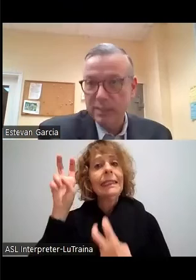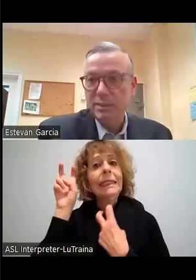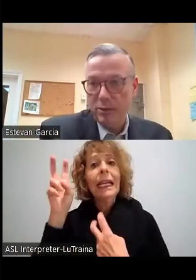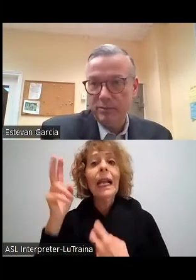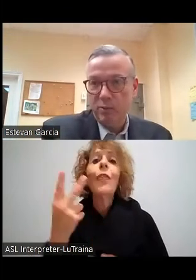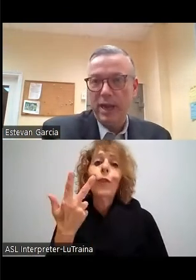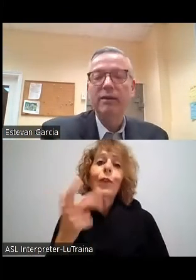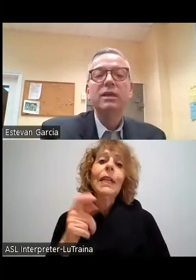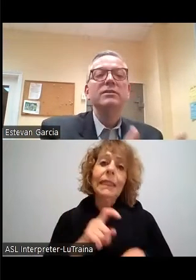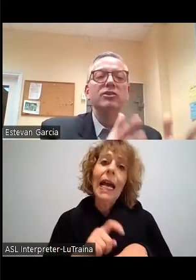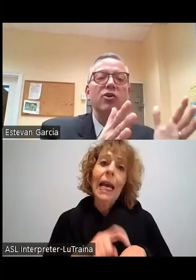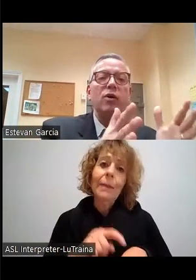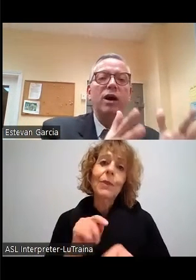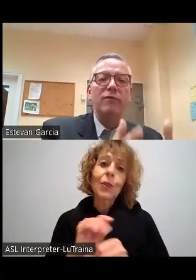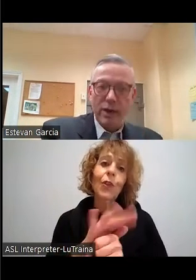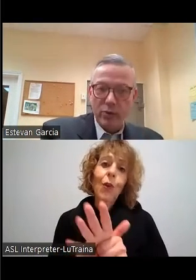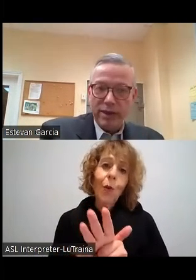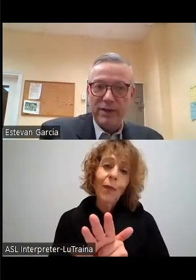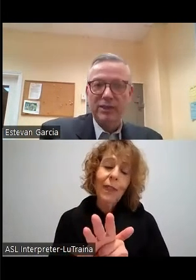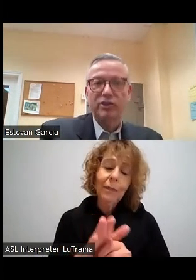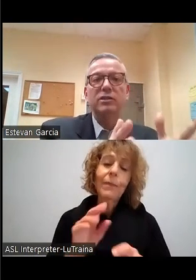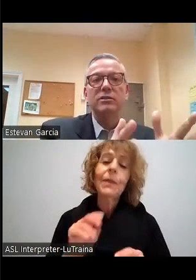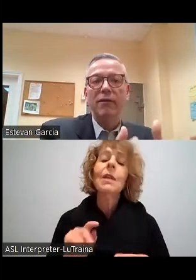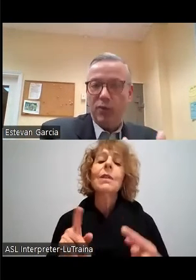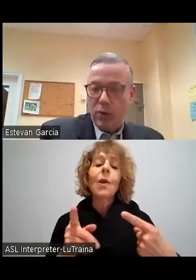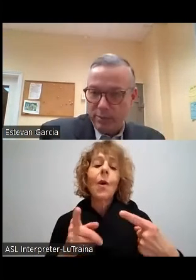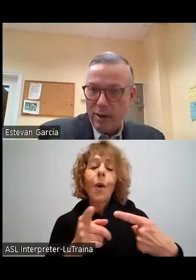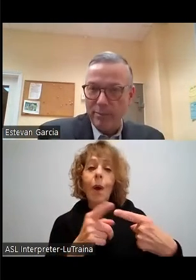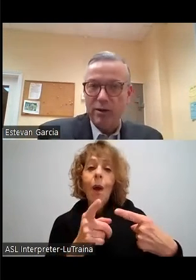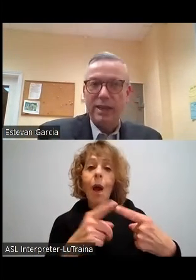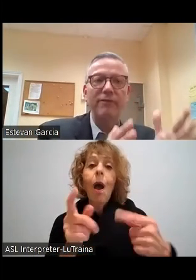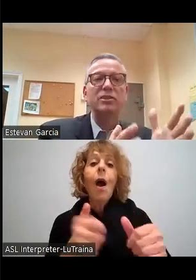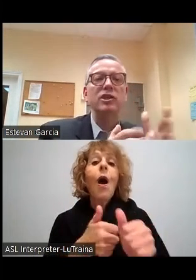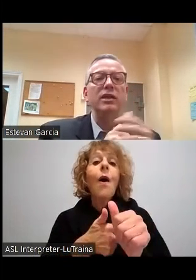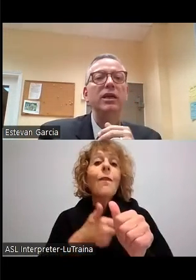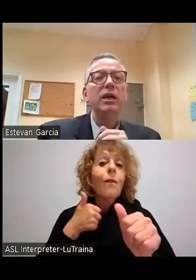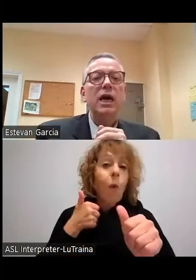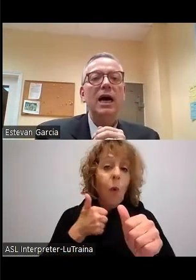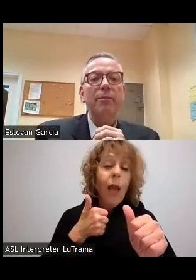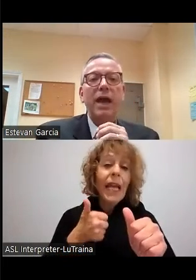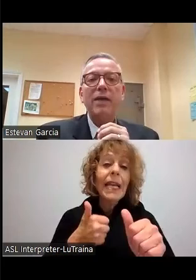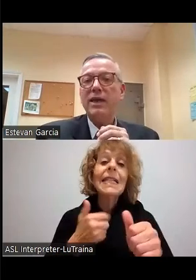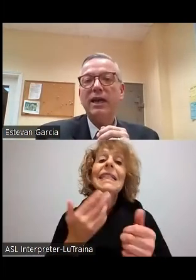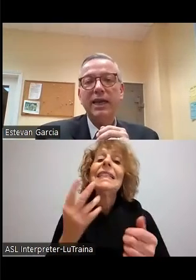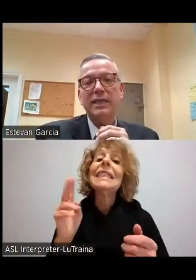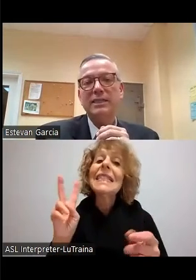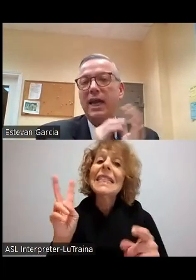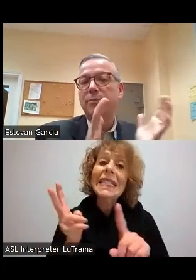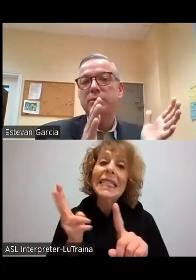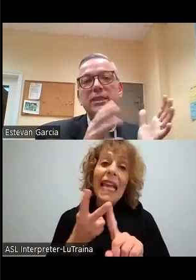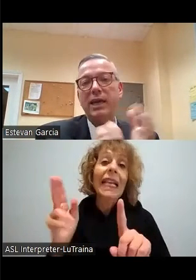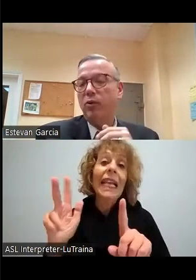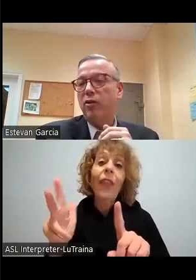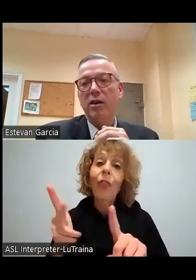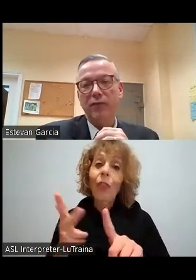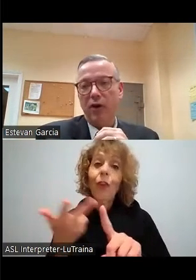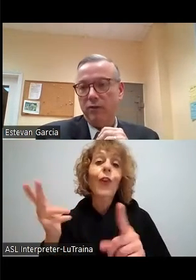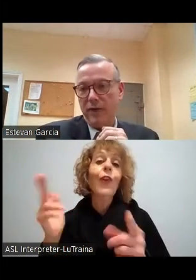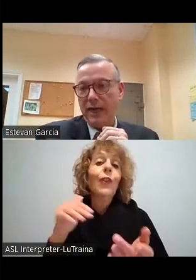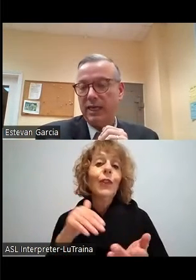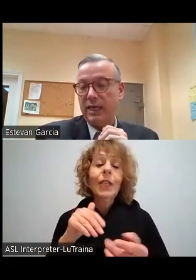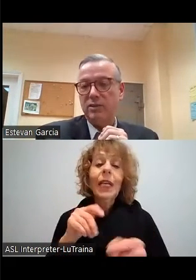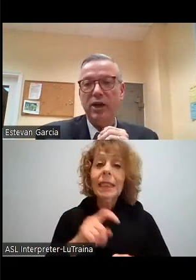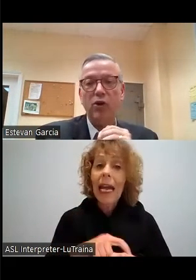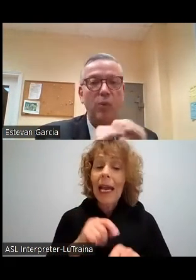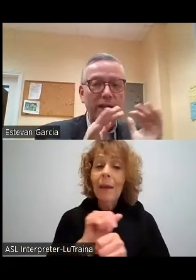as possible. Right? So avoid reinfections, avoid primary infection, and then again, stay up to date with all of